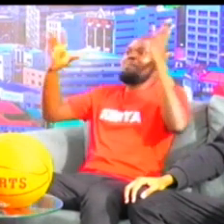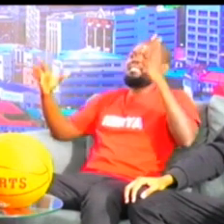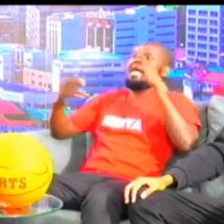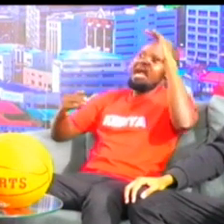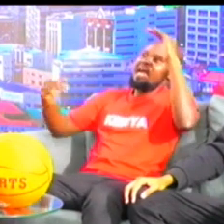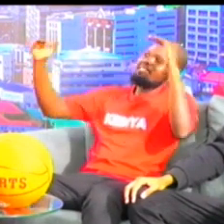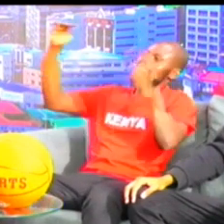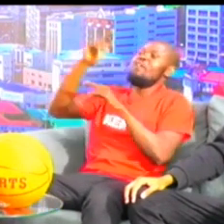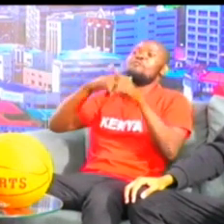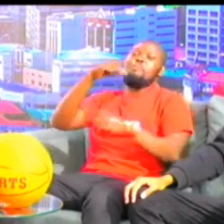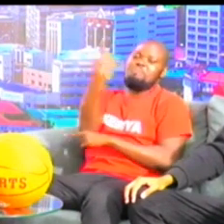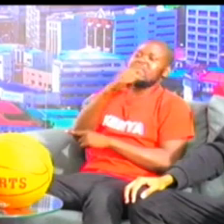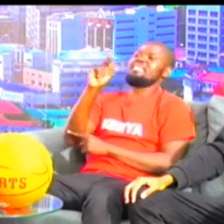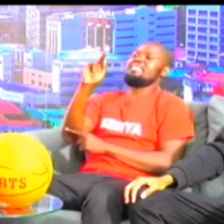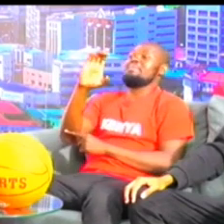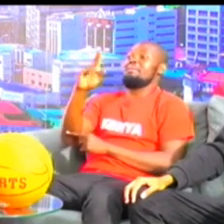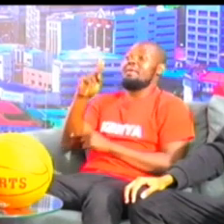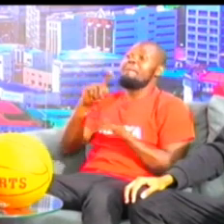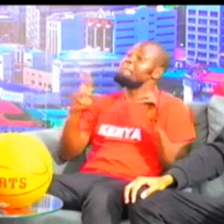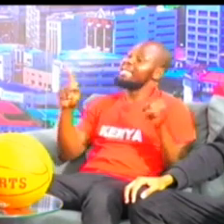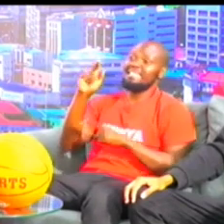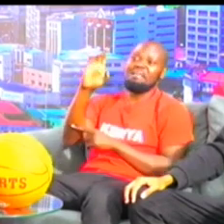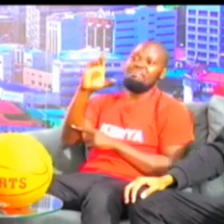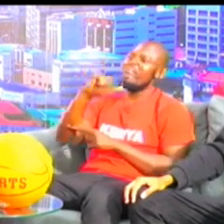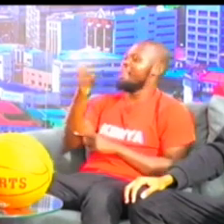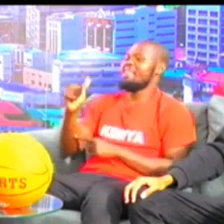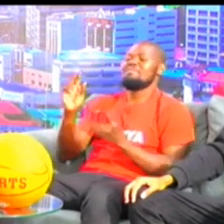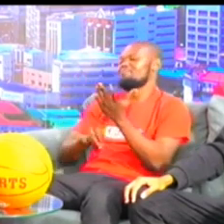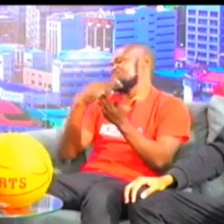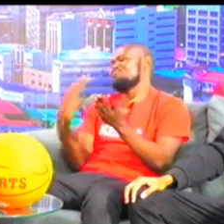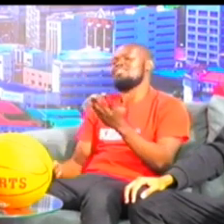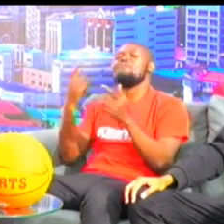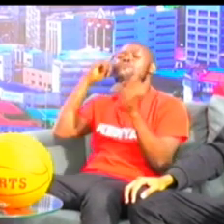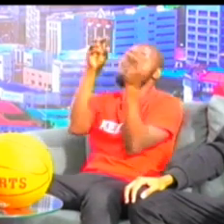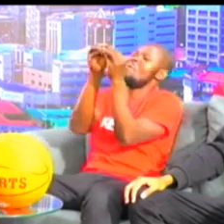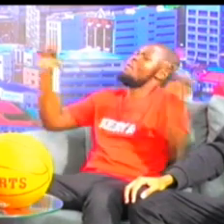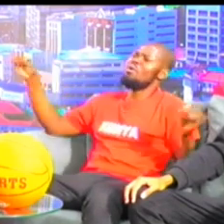remember how they used to attack, Right. and they also have their own favorites.